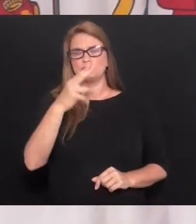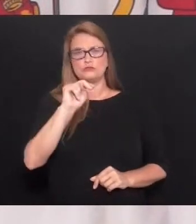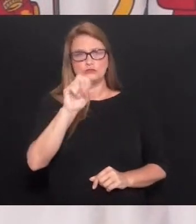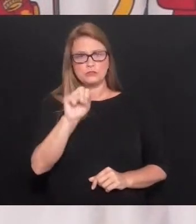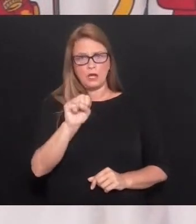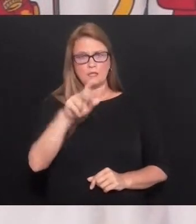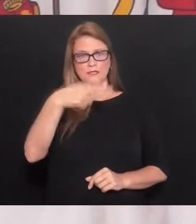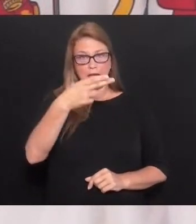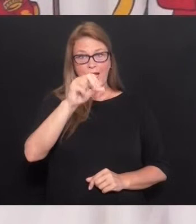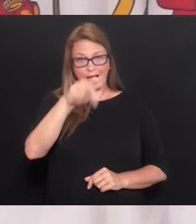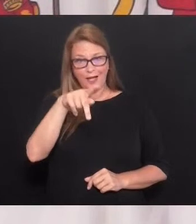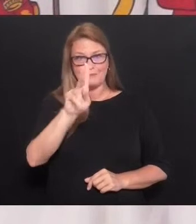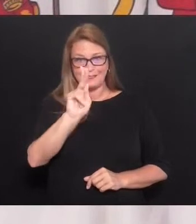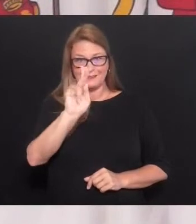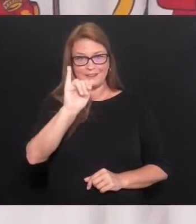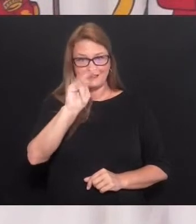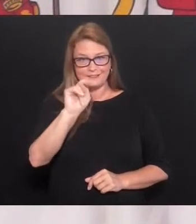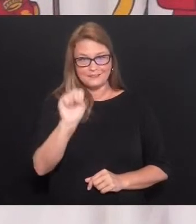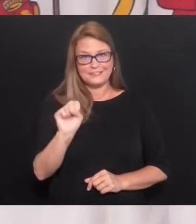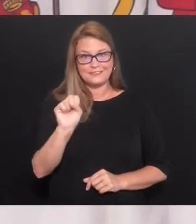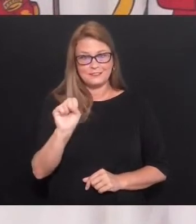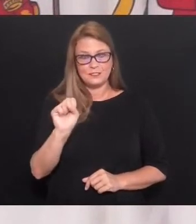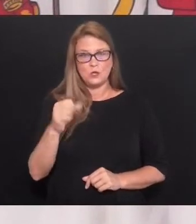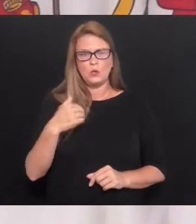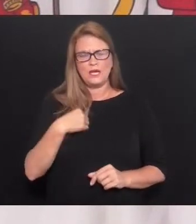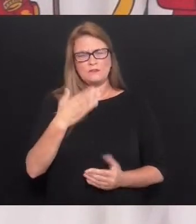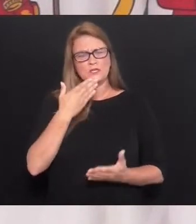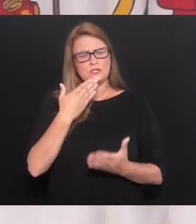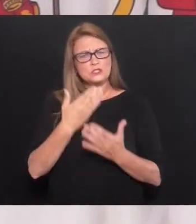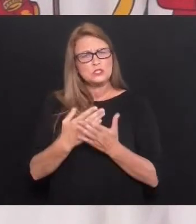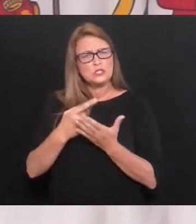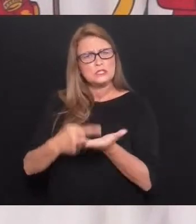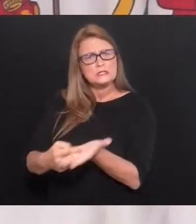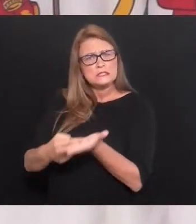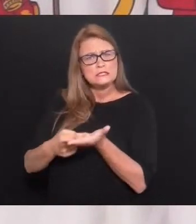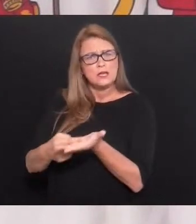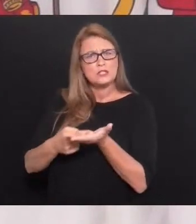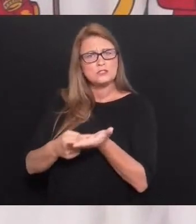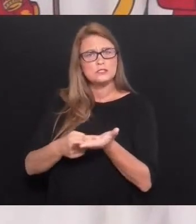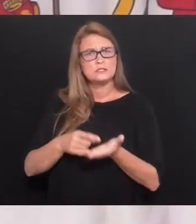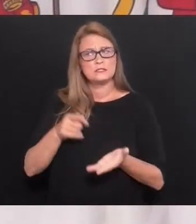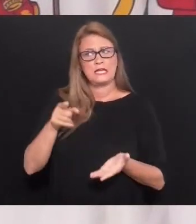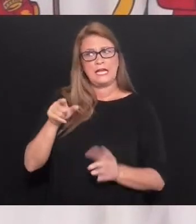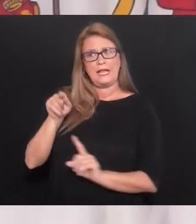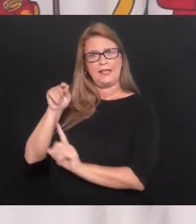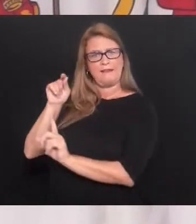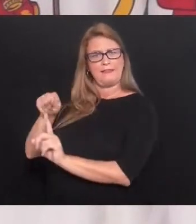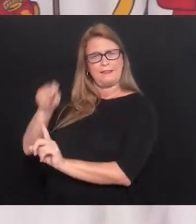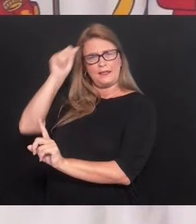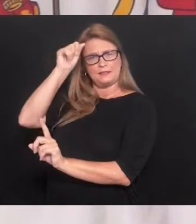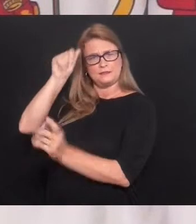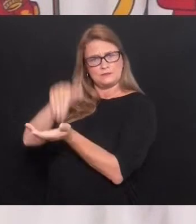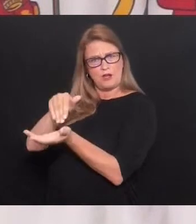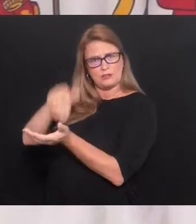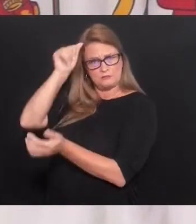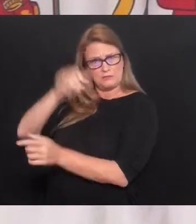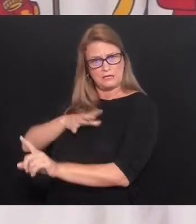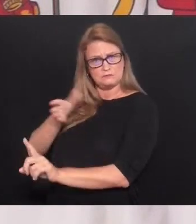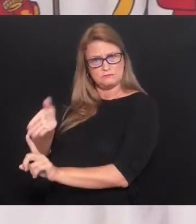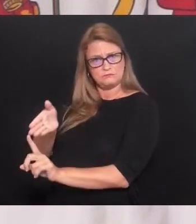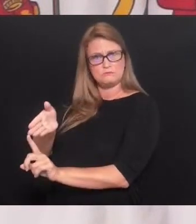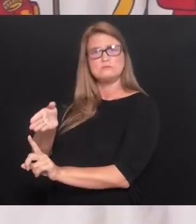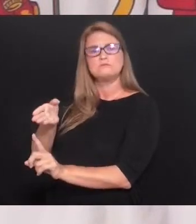had a real thorough discussion from the standpoint he is the lead doc in regard to